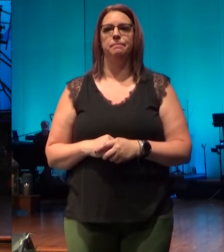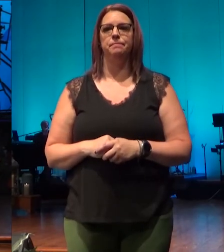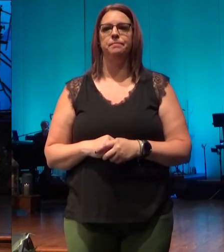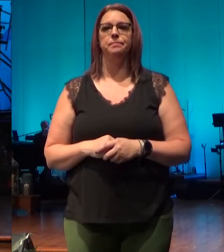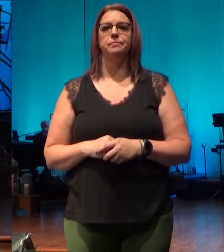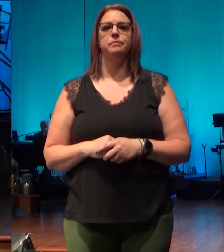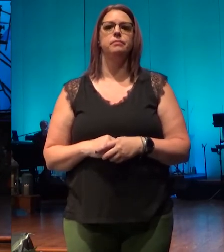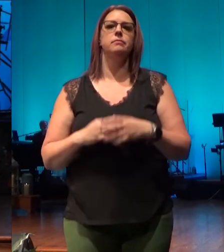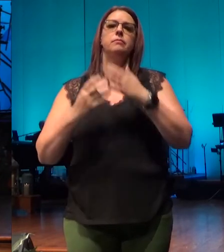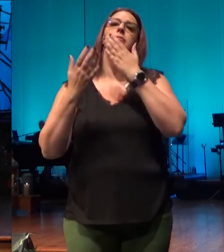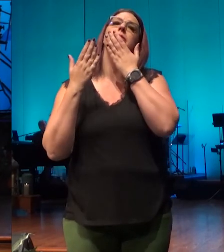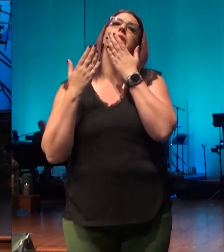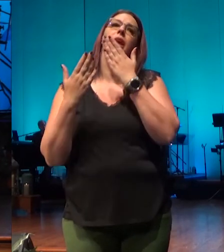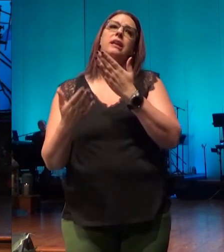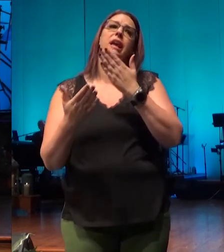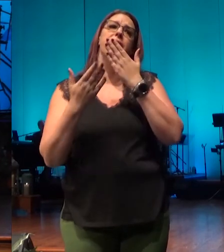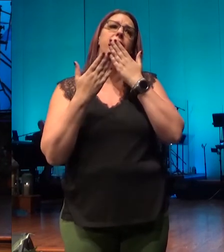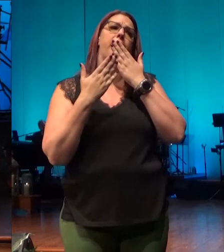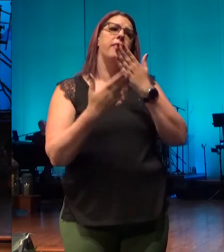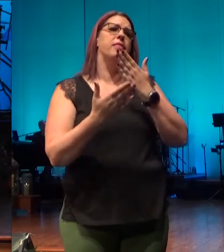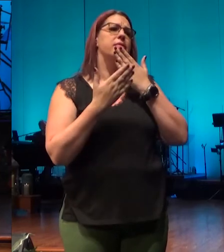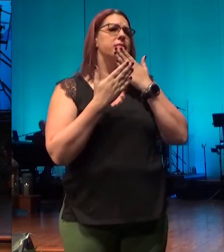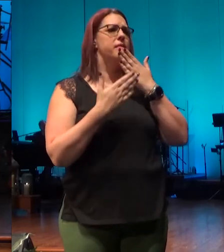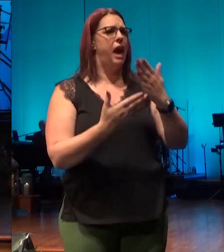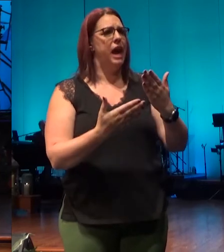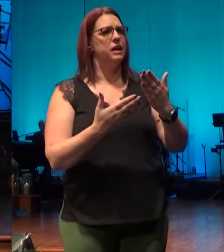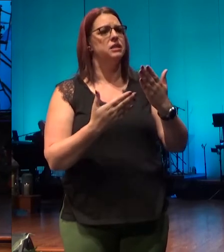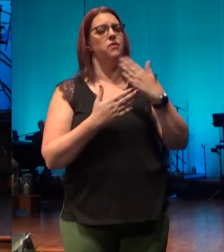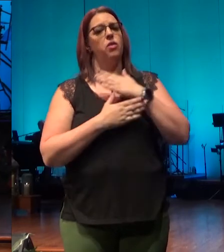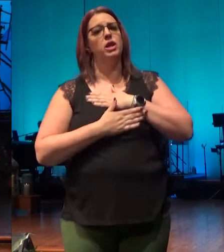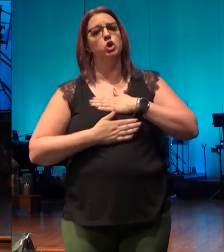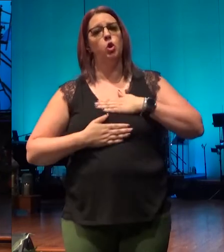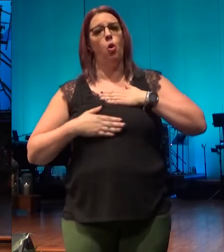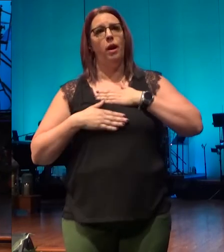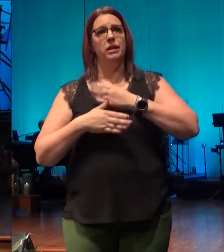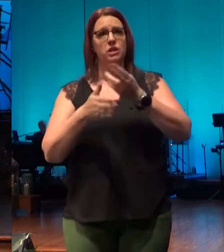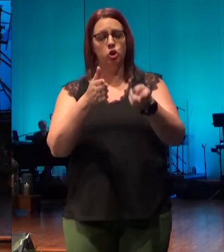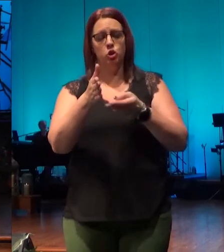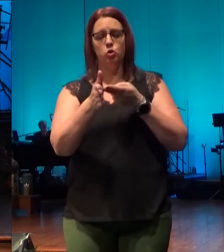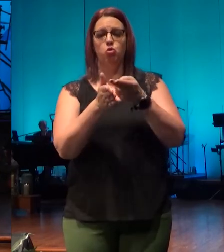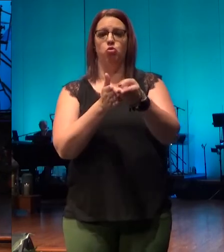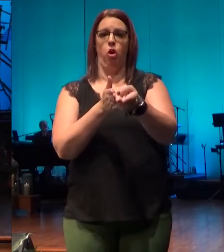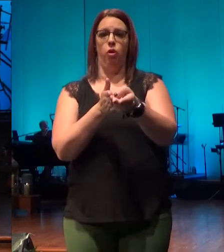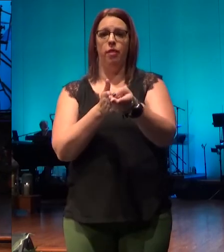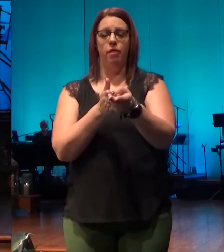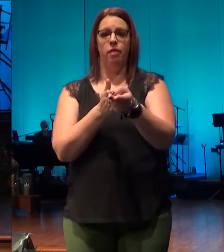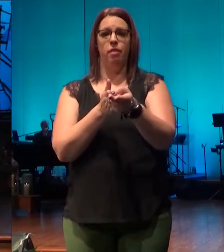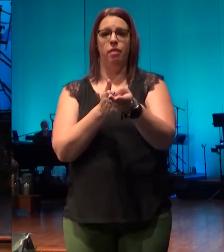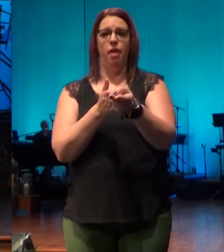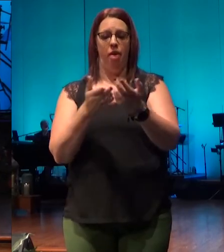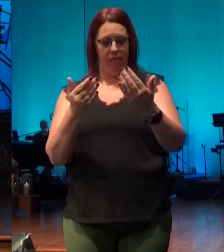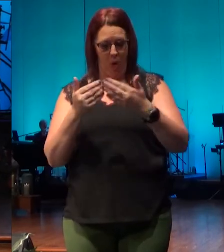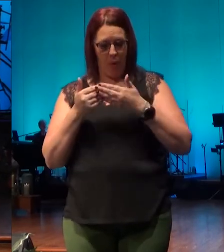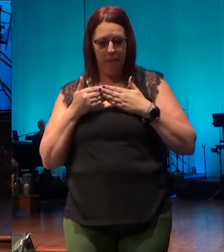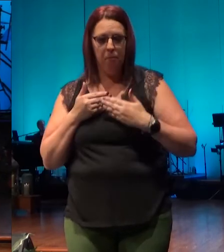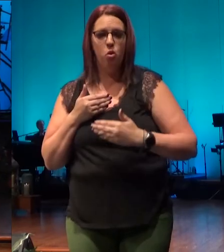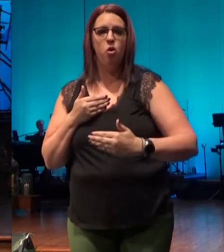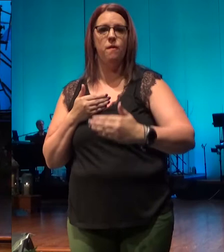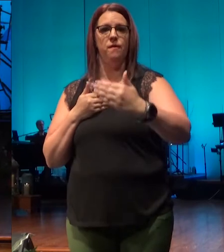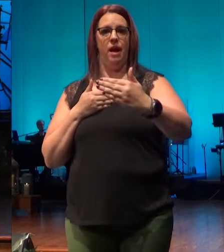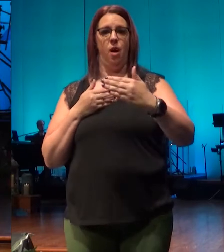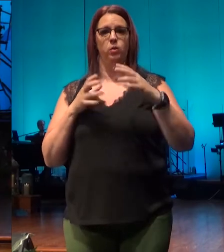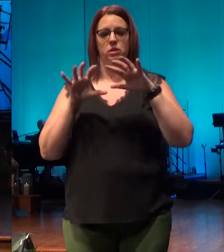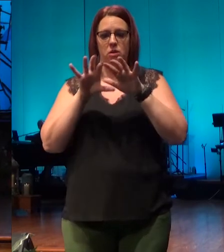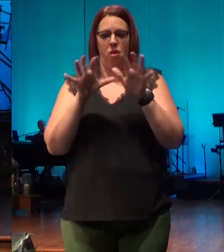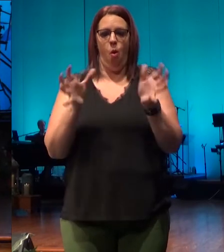I give thanks for the joyous truth of this that propels us forward to walk out into our world